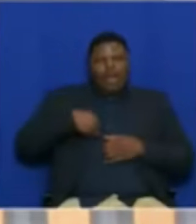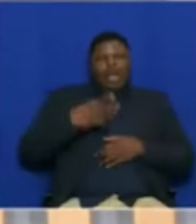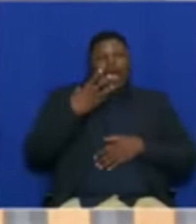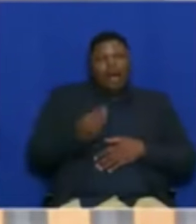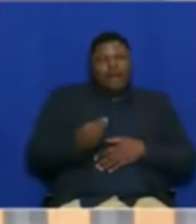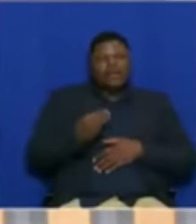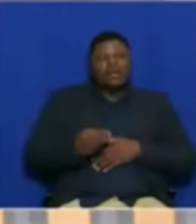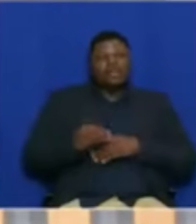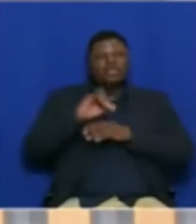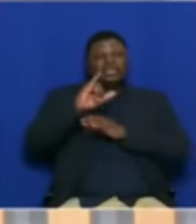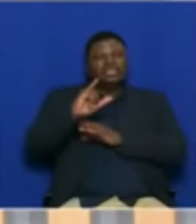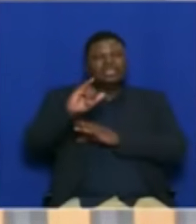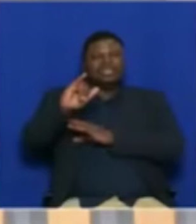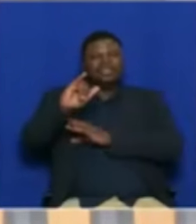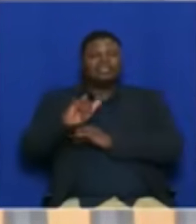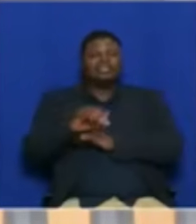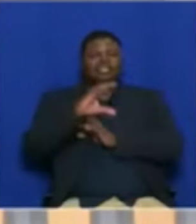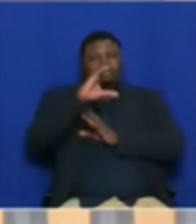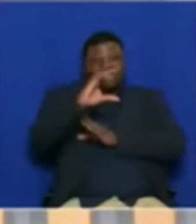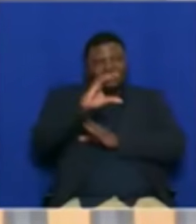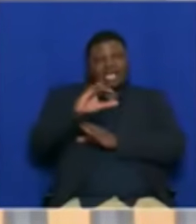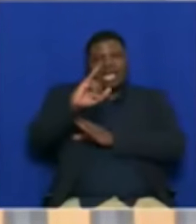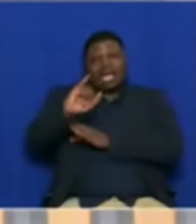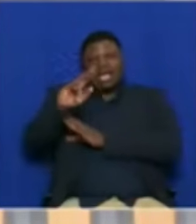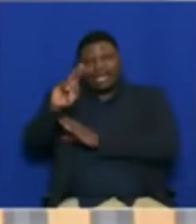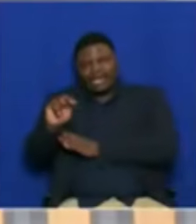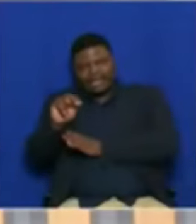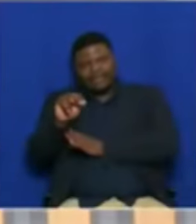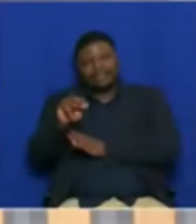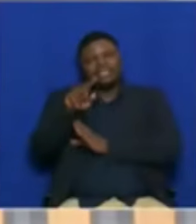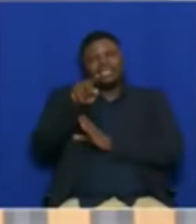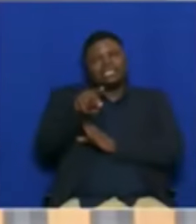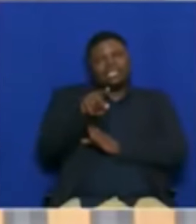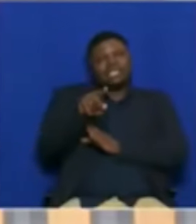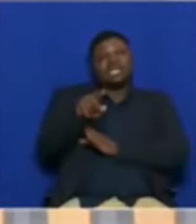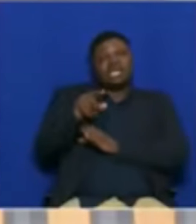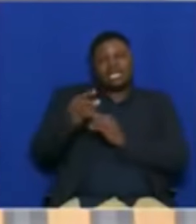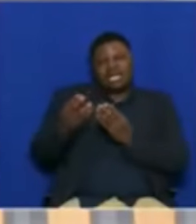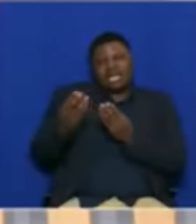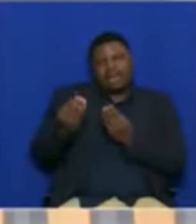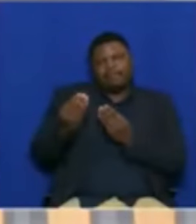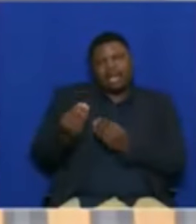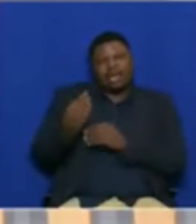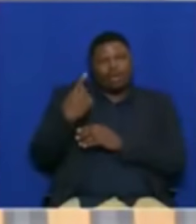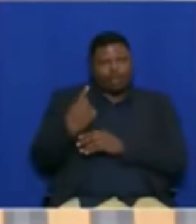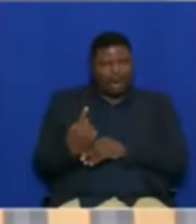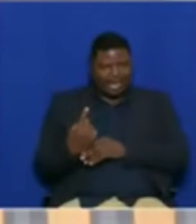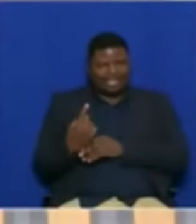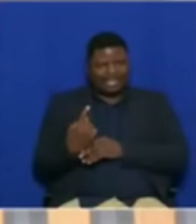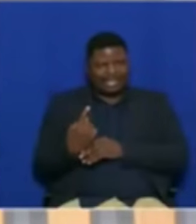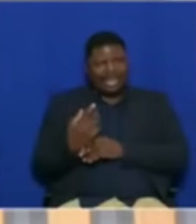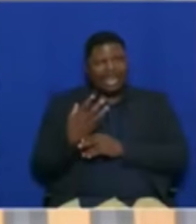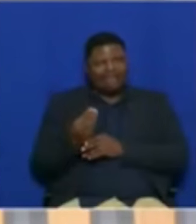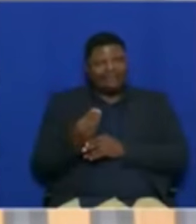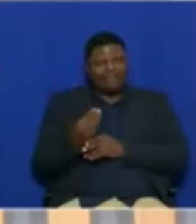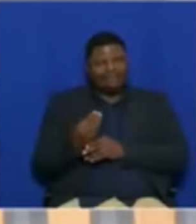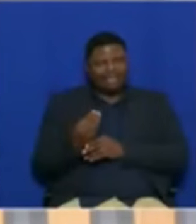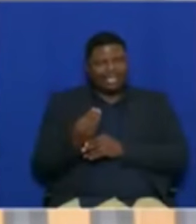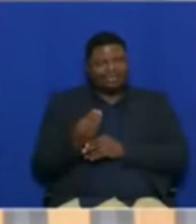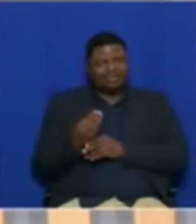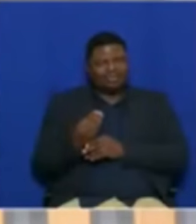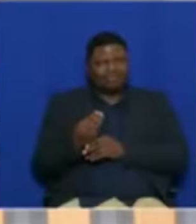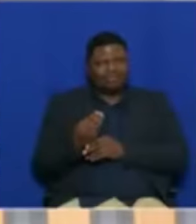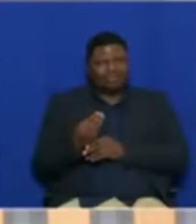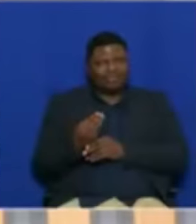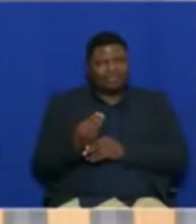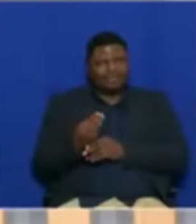We have only if you look at 1081, we've given a single inquiry number, and yet you are